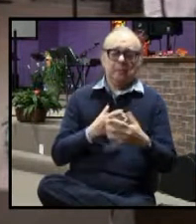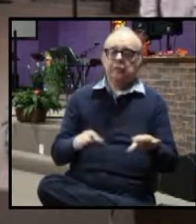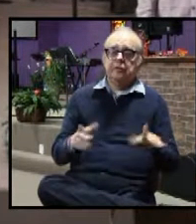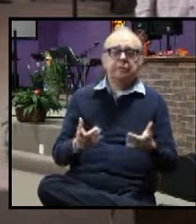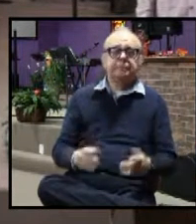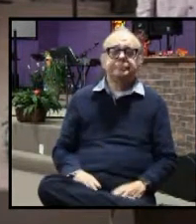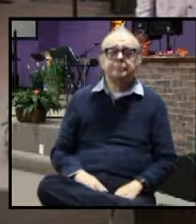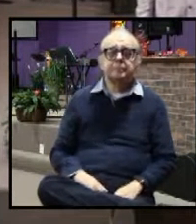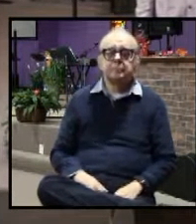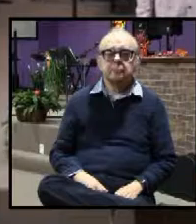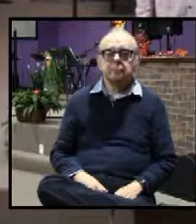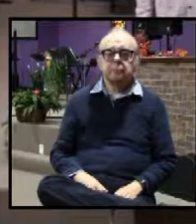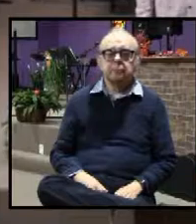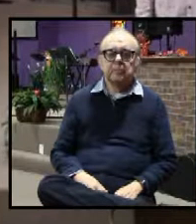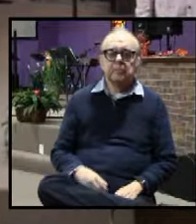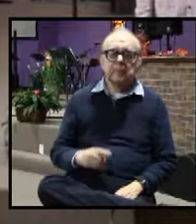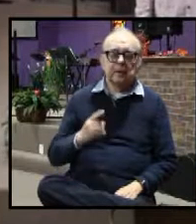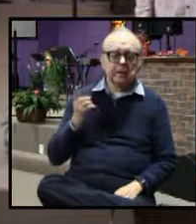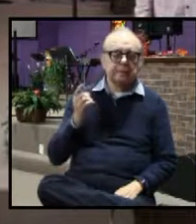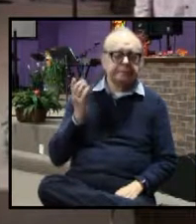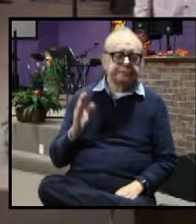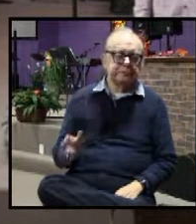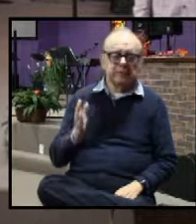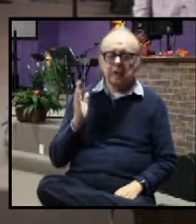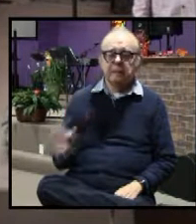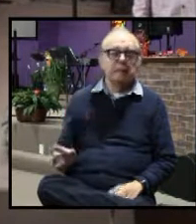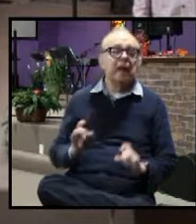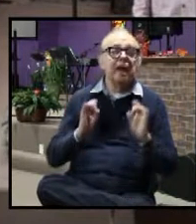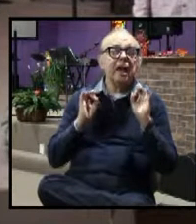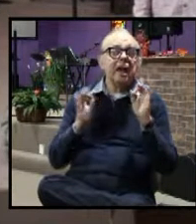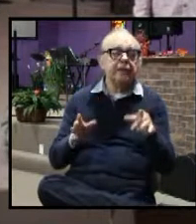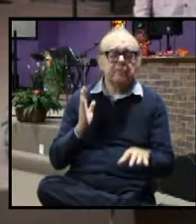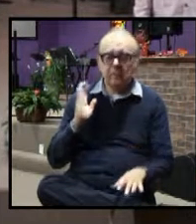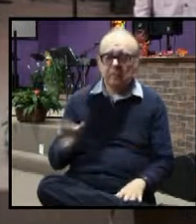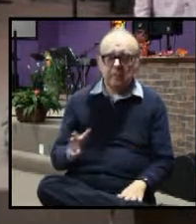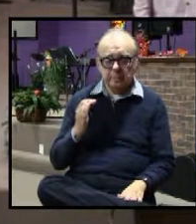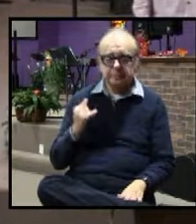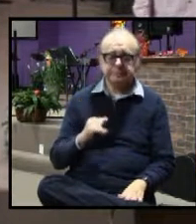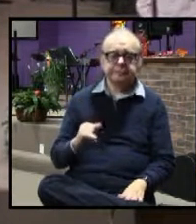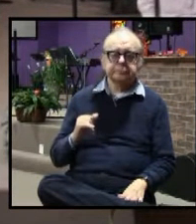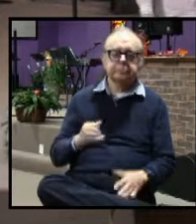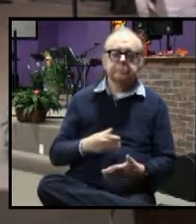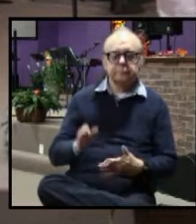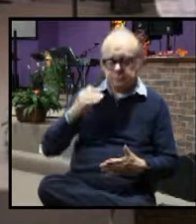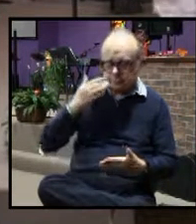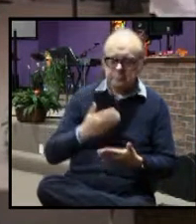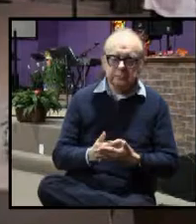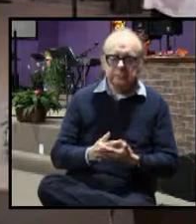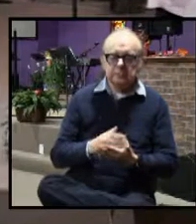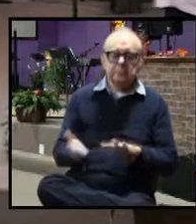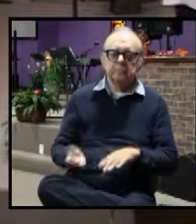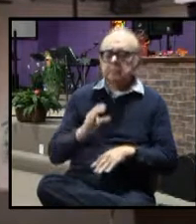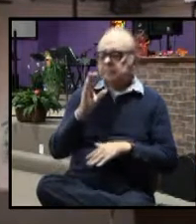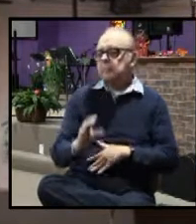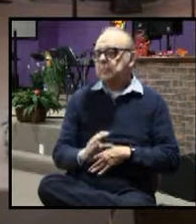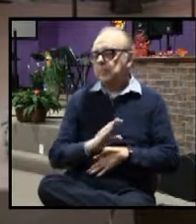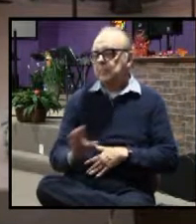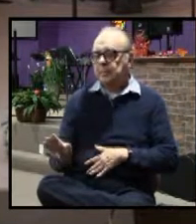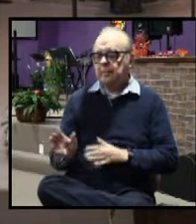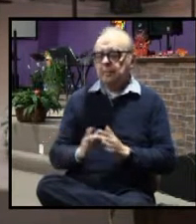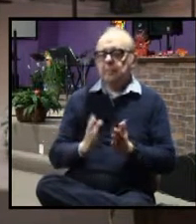No matter what you do, he will never, ever hate you. Why did God send his son to die